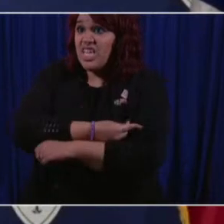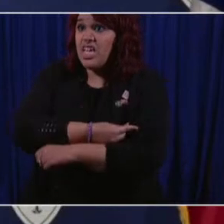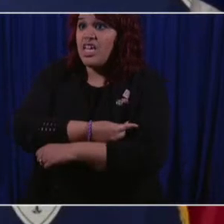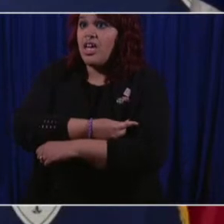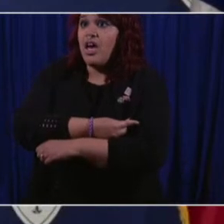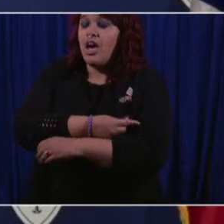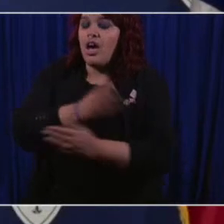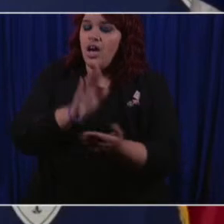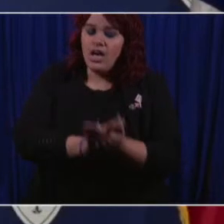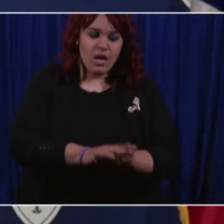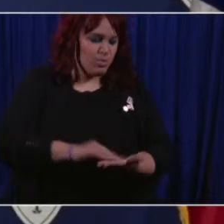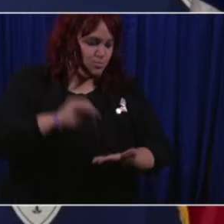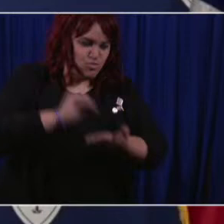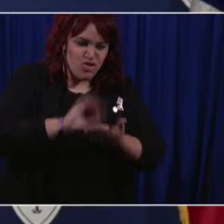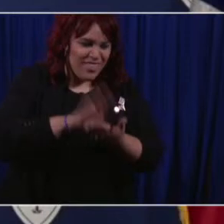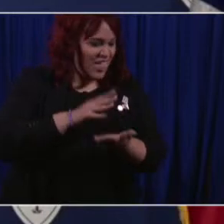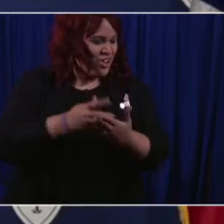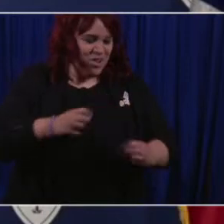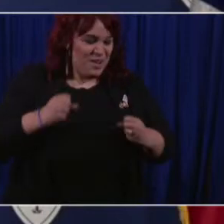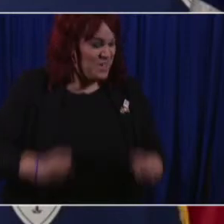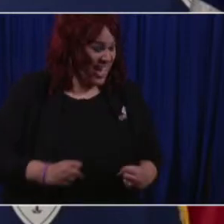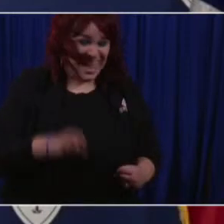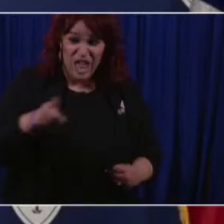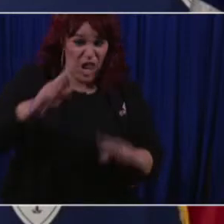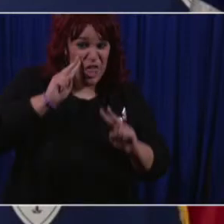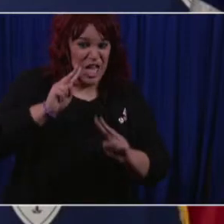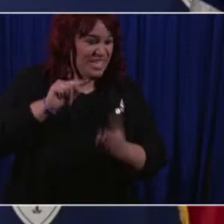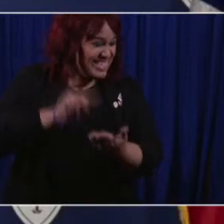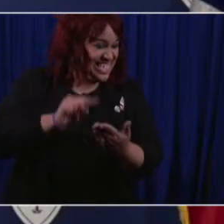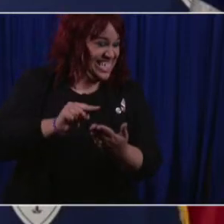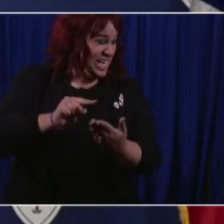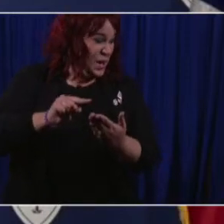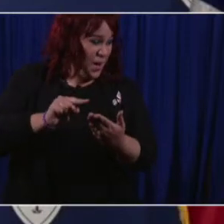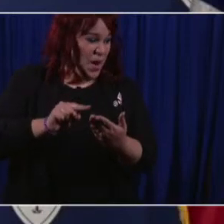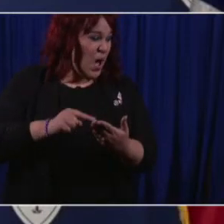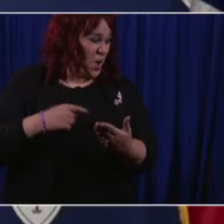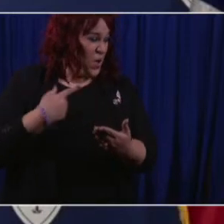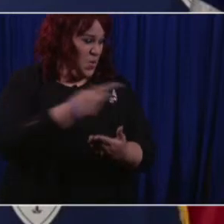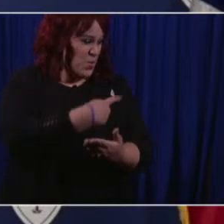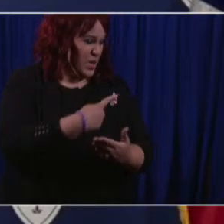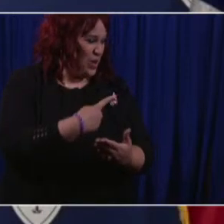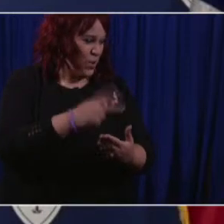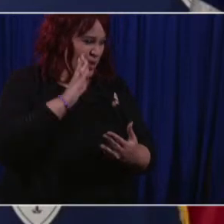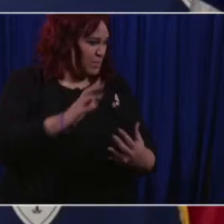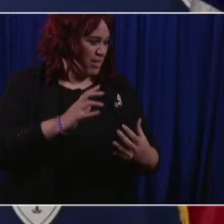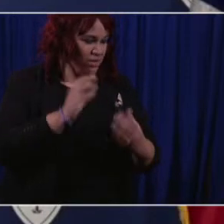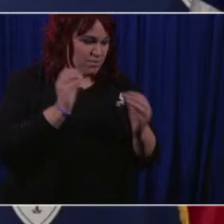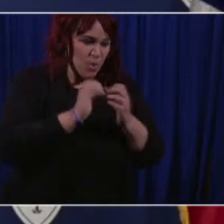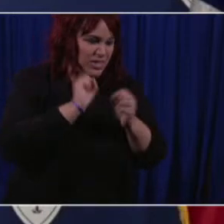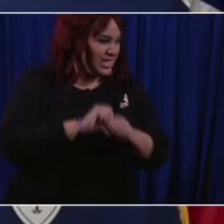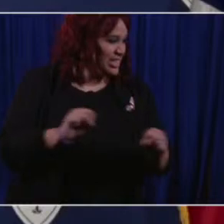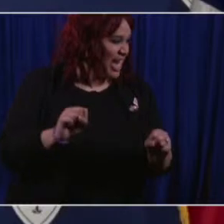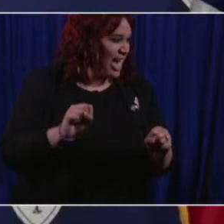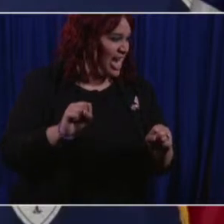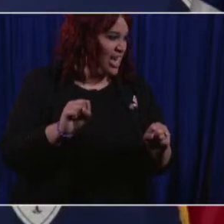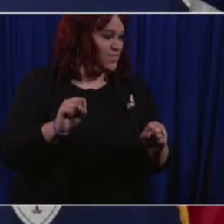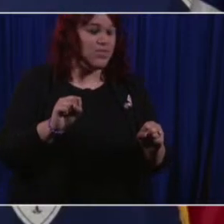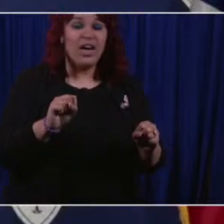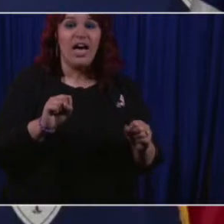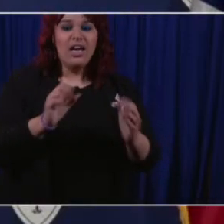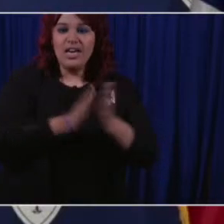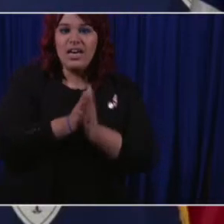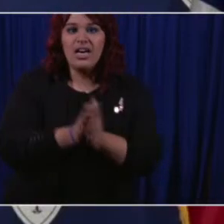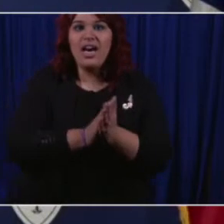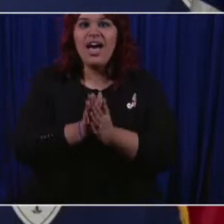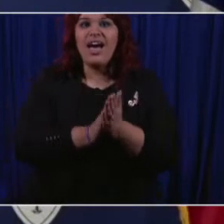bit better fight against this. Do you regret putting that number out there that some have